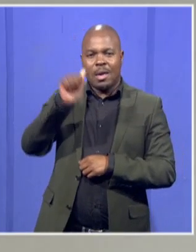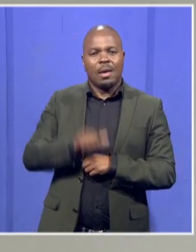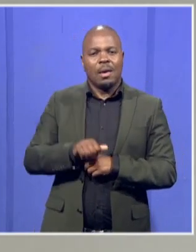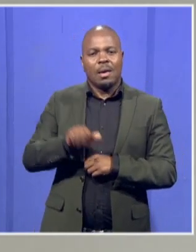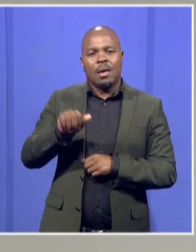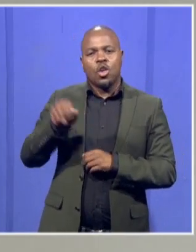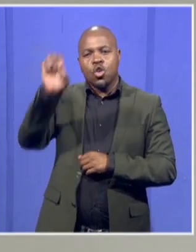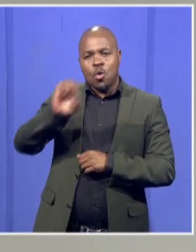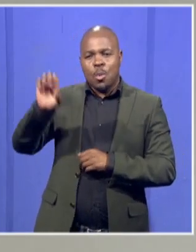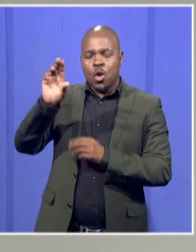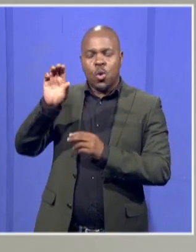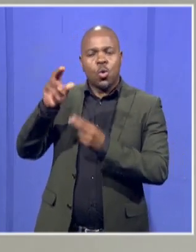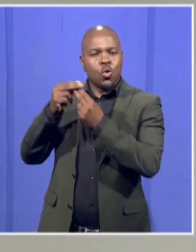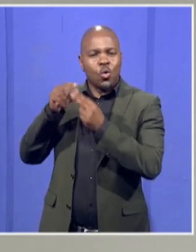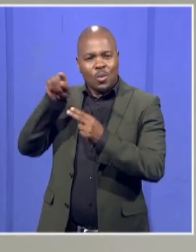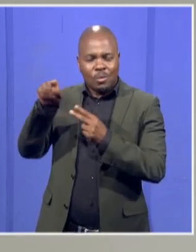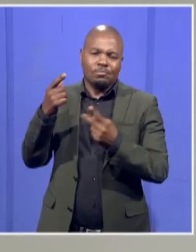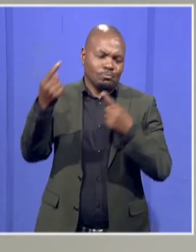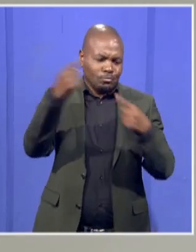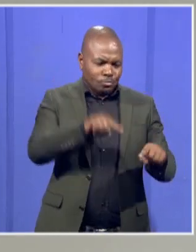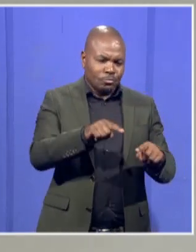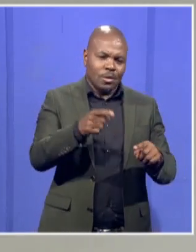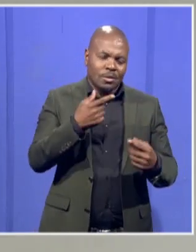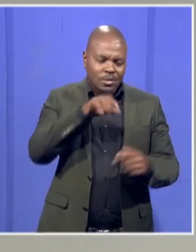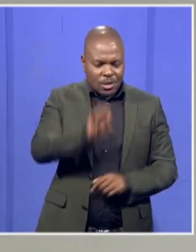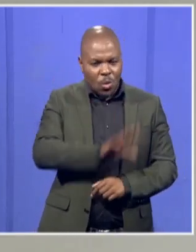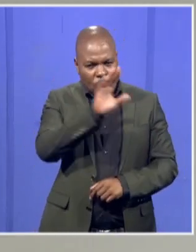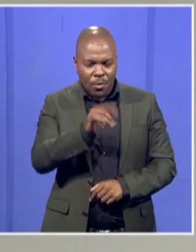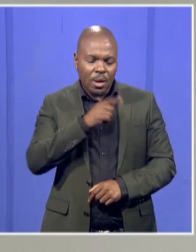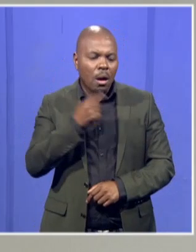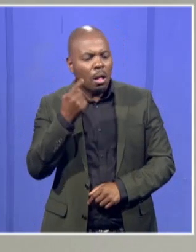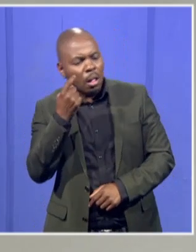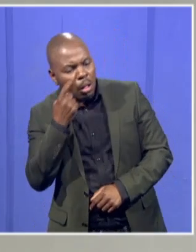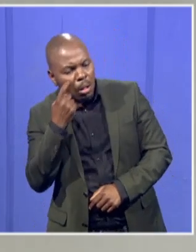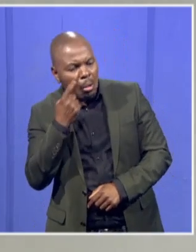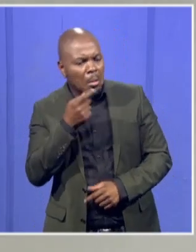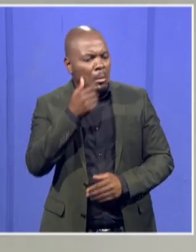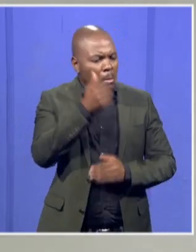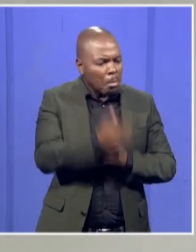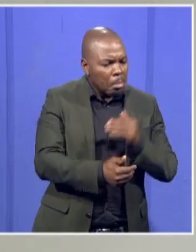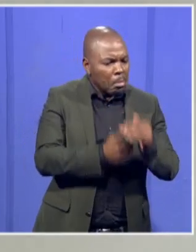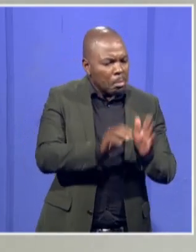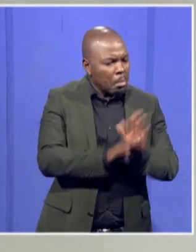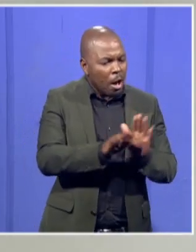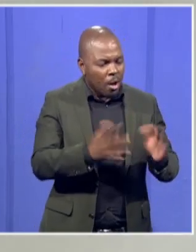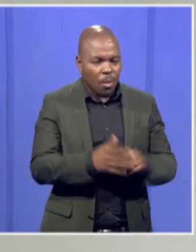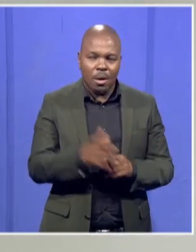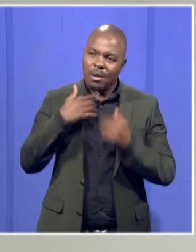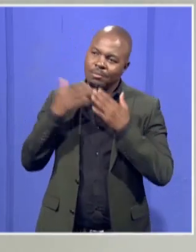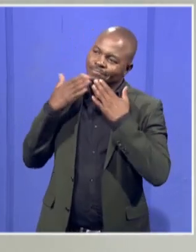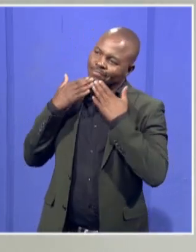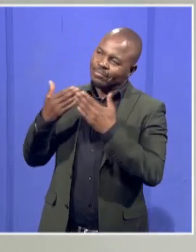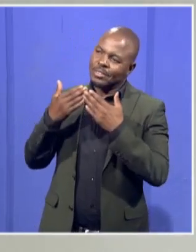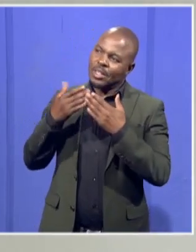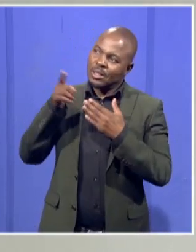We were actually embracing them here, coming into our shores to come and witness the progress that we are making. And we want to thank them really for